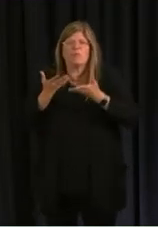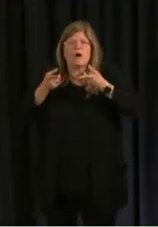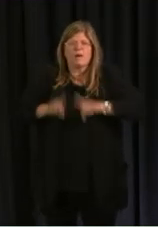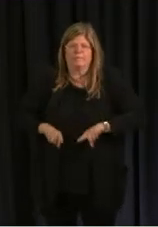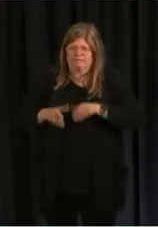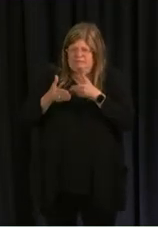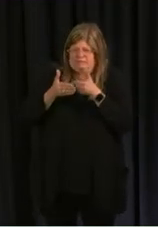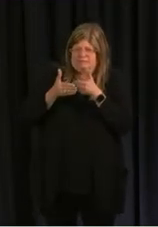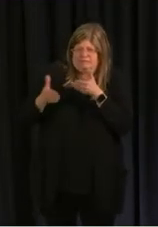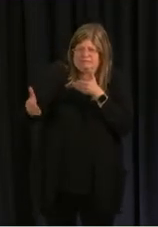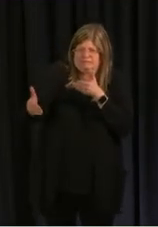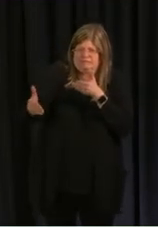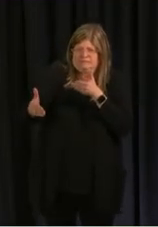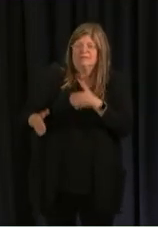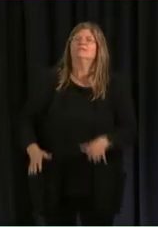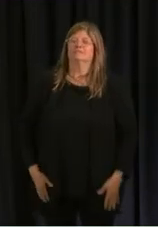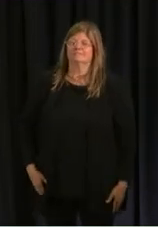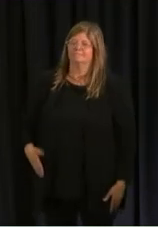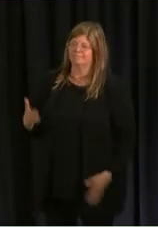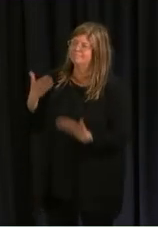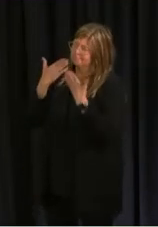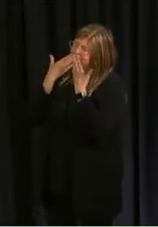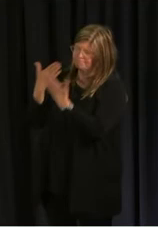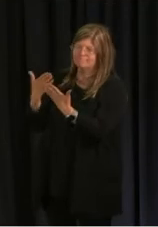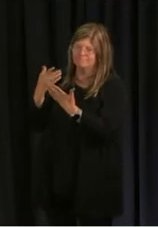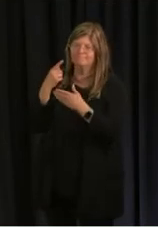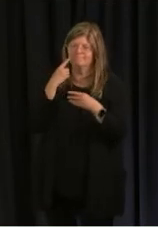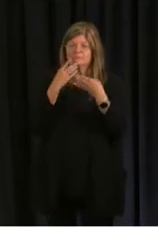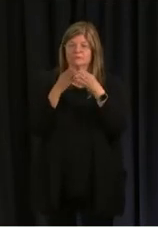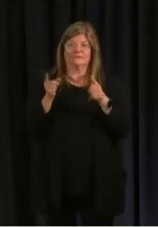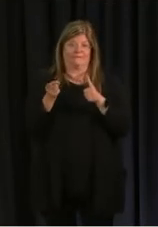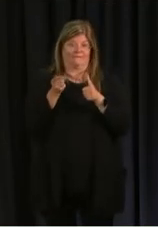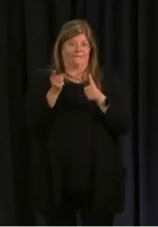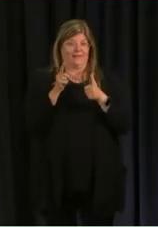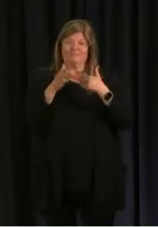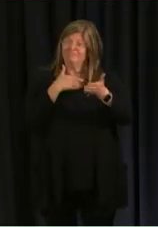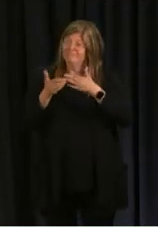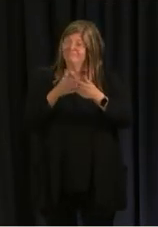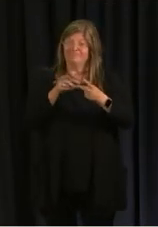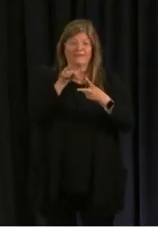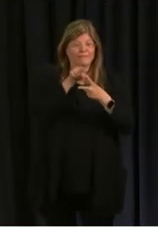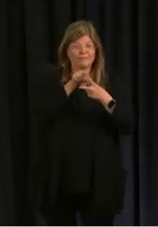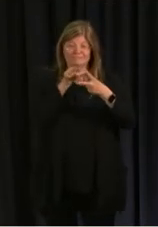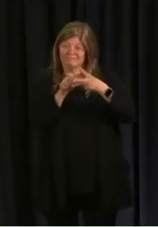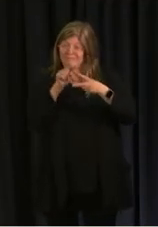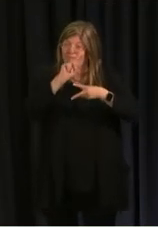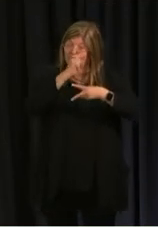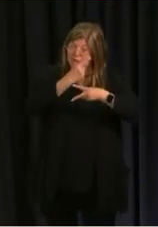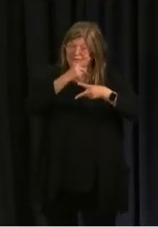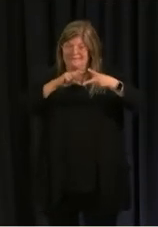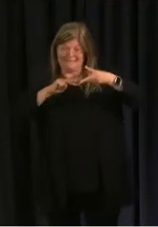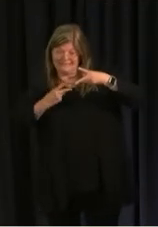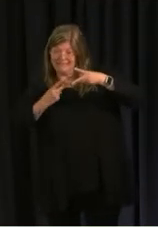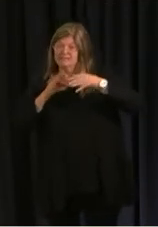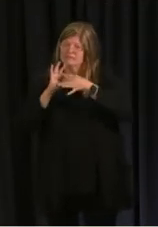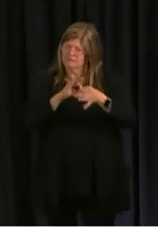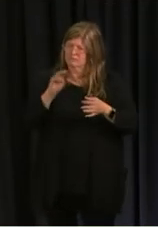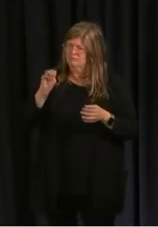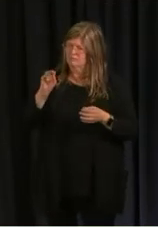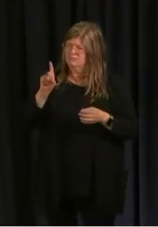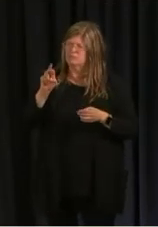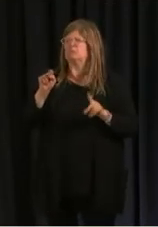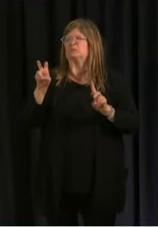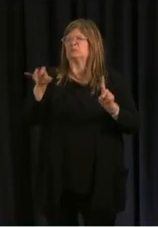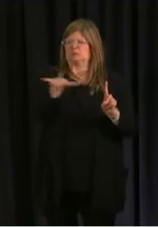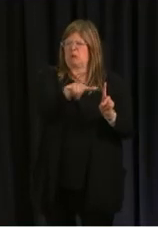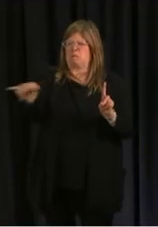sure. So in general, for either the first or second dose, for the Moderna as well as the Pfizer vaccine,